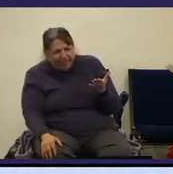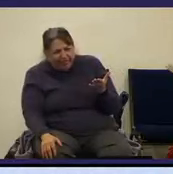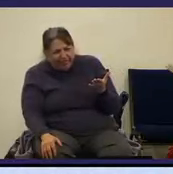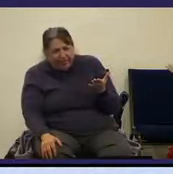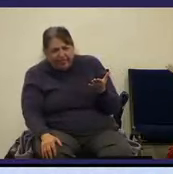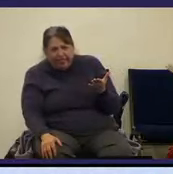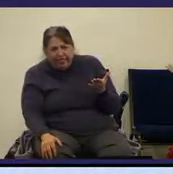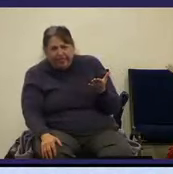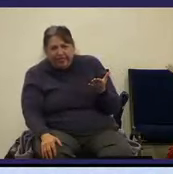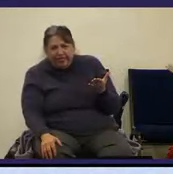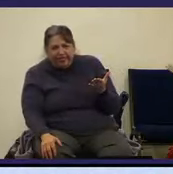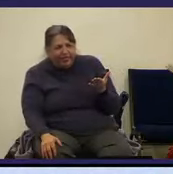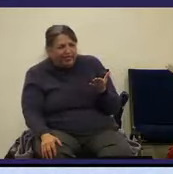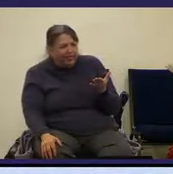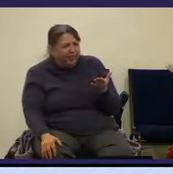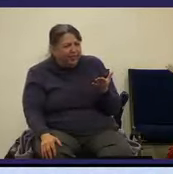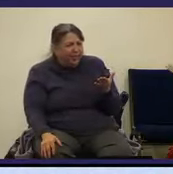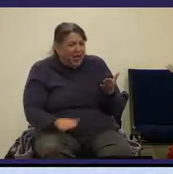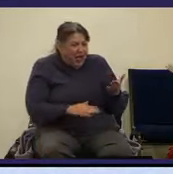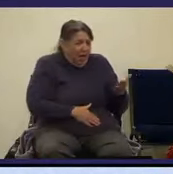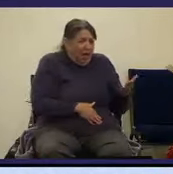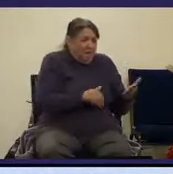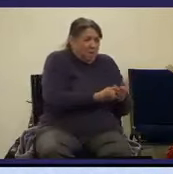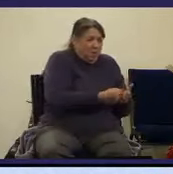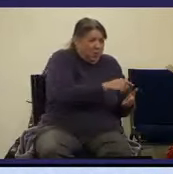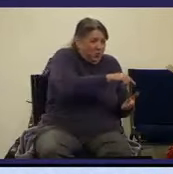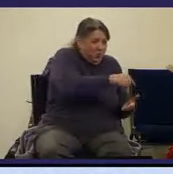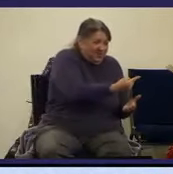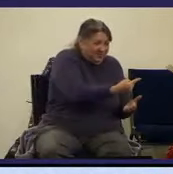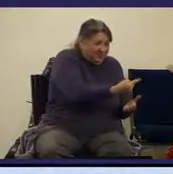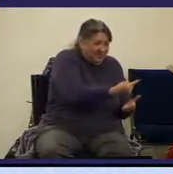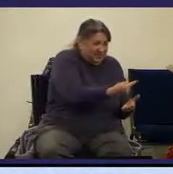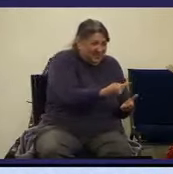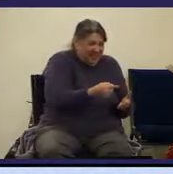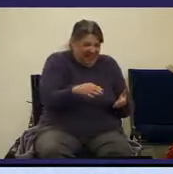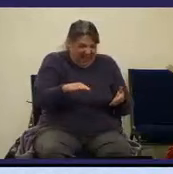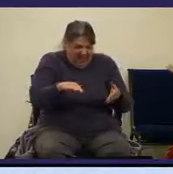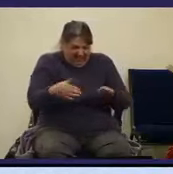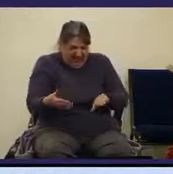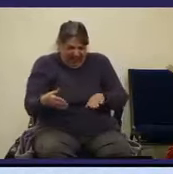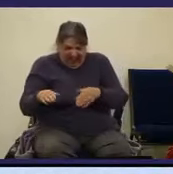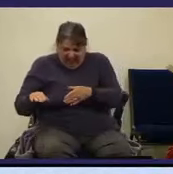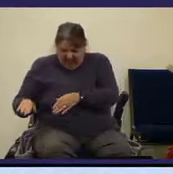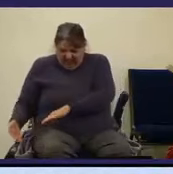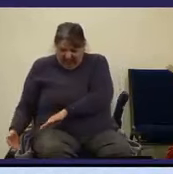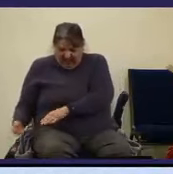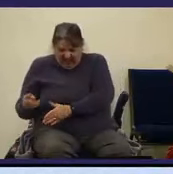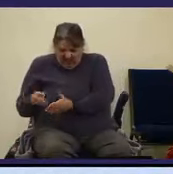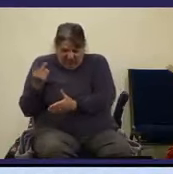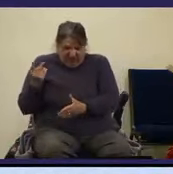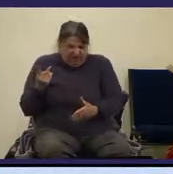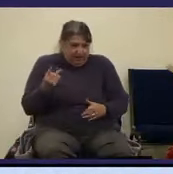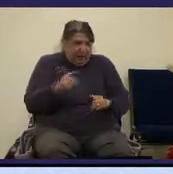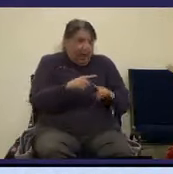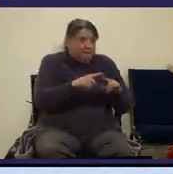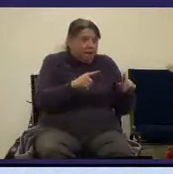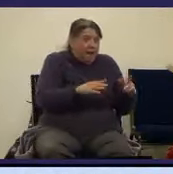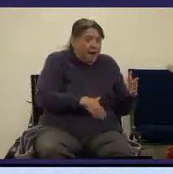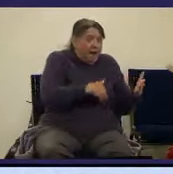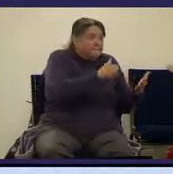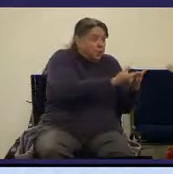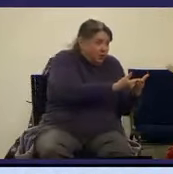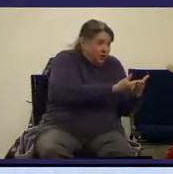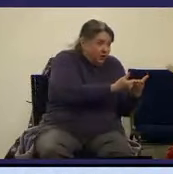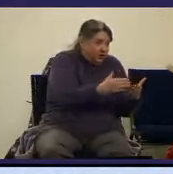You see, if you're born just once, you die twice. But if you're born twice, you die once. There's